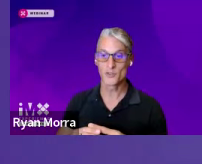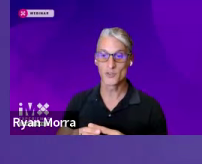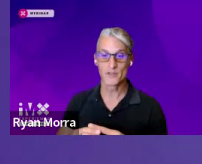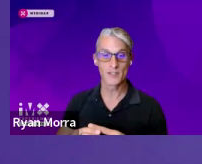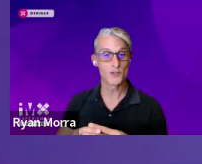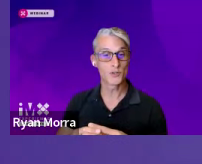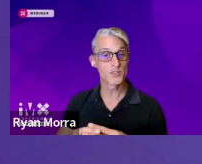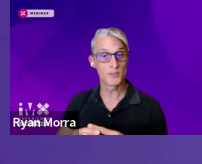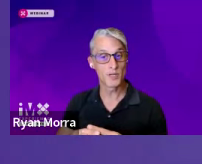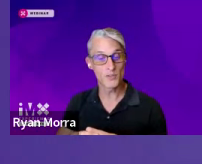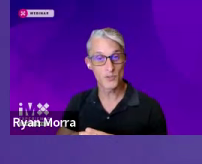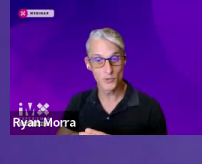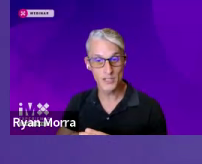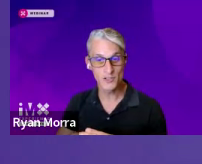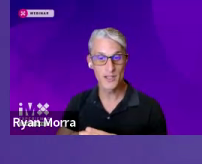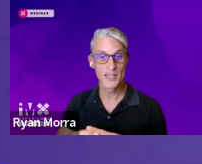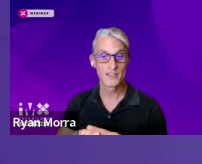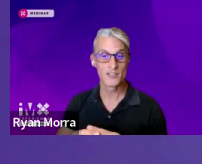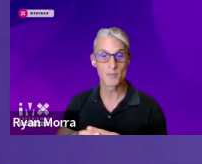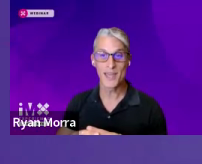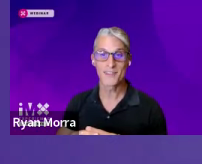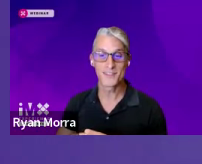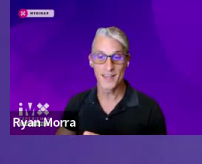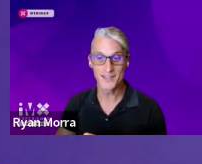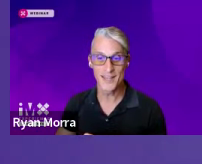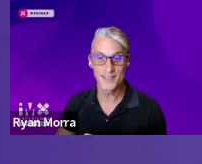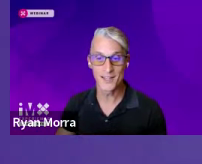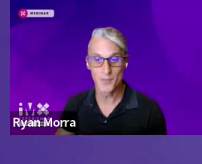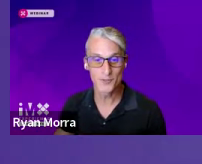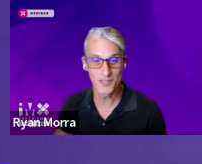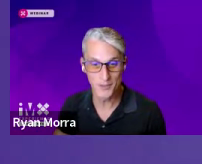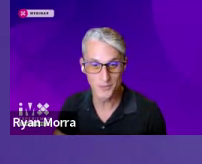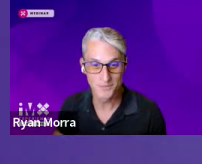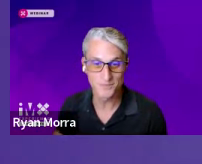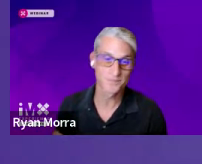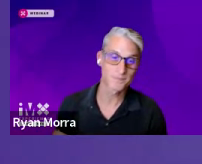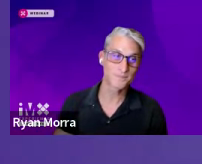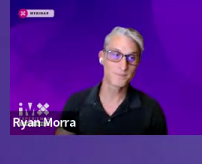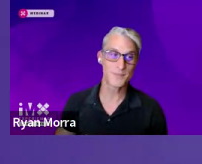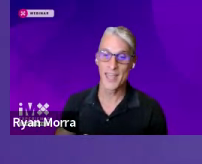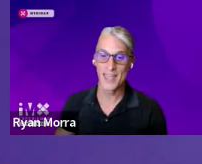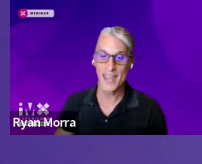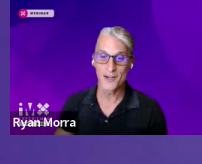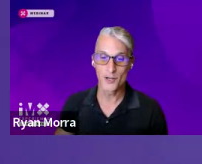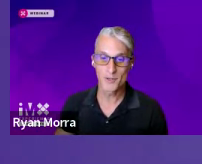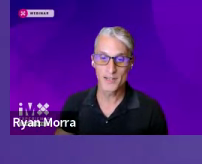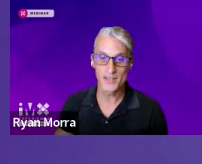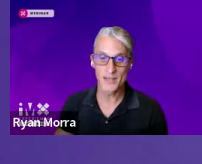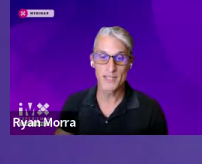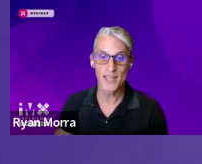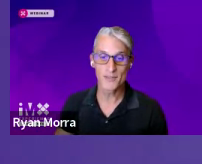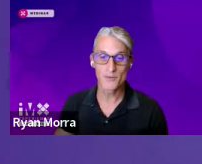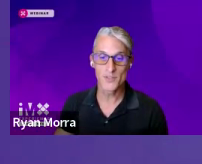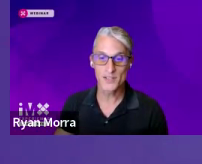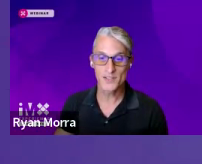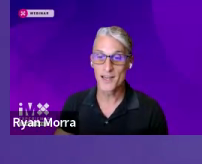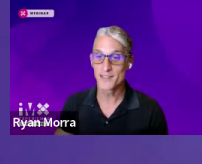also includes serving as a New York City public school teacher, teaching math and science at the elementary level. Hannah Herbert is